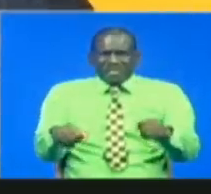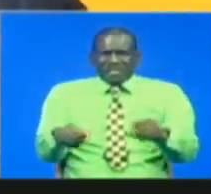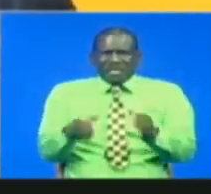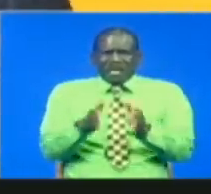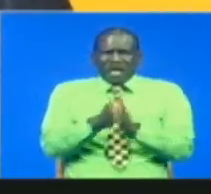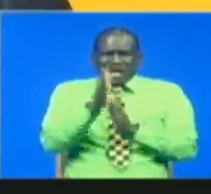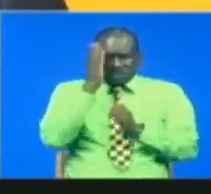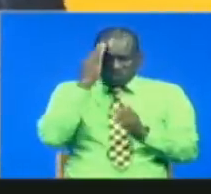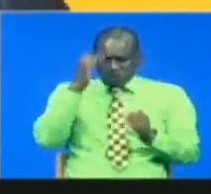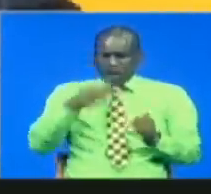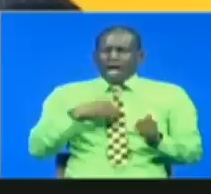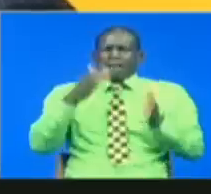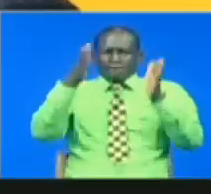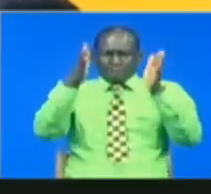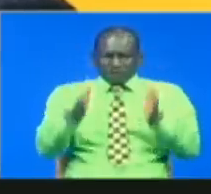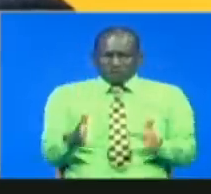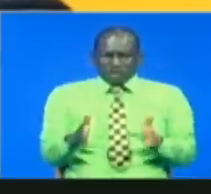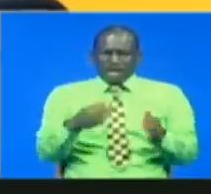I personally